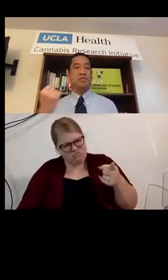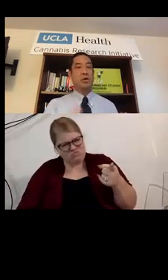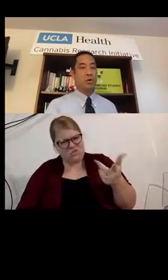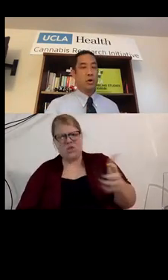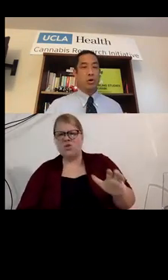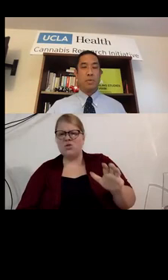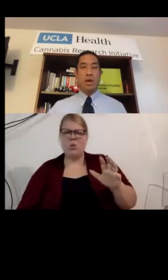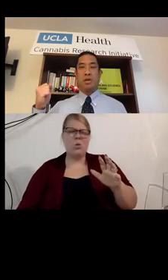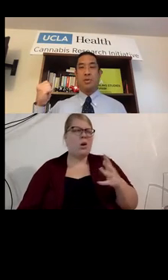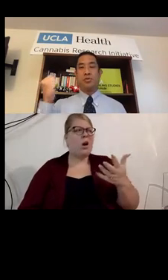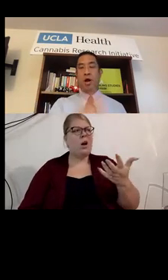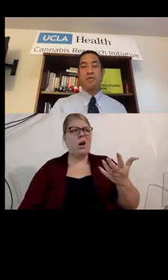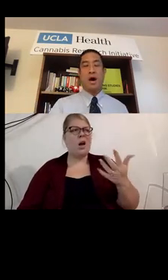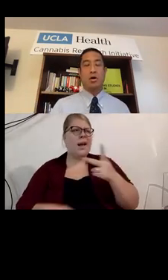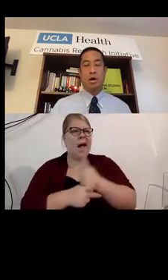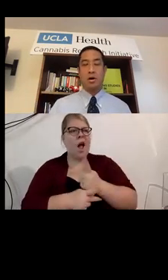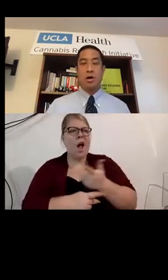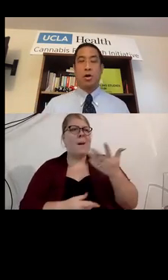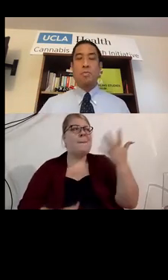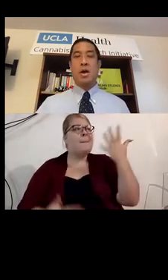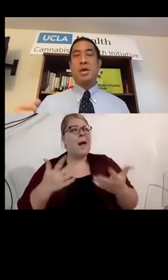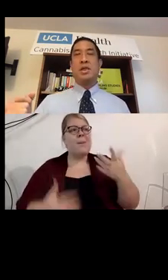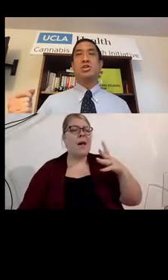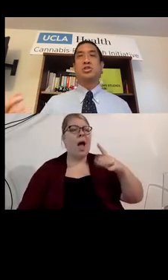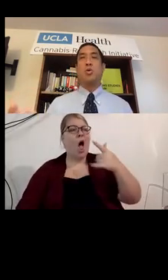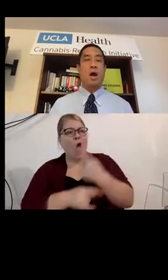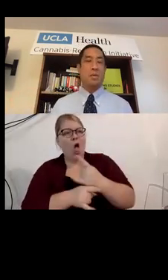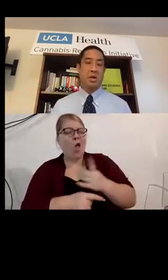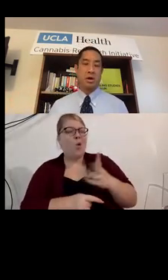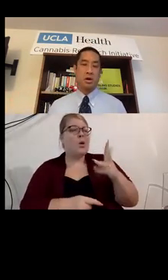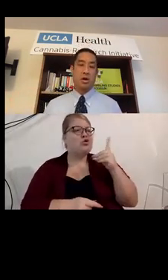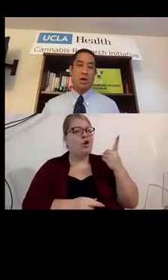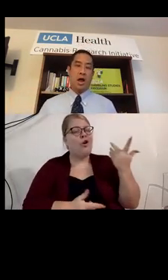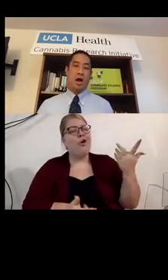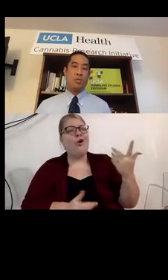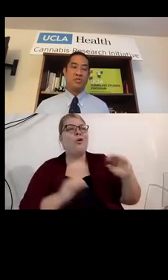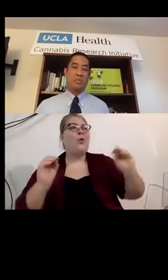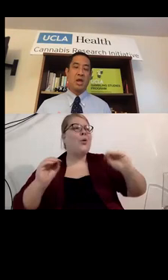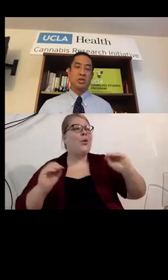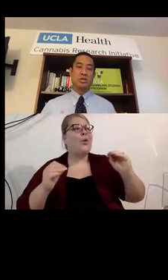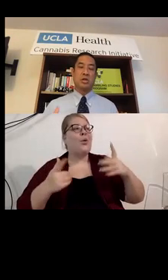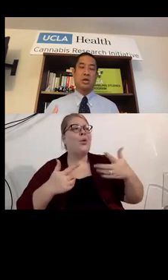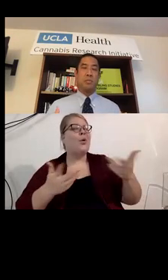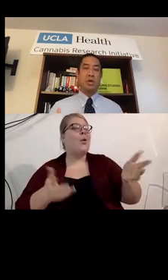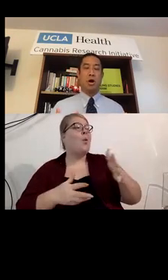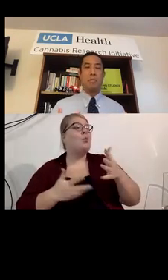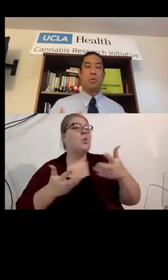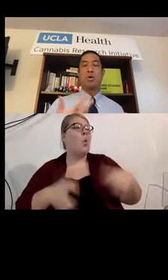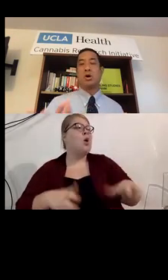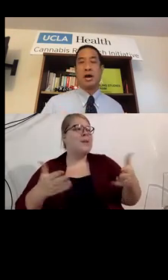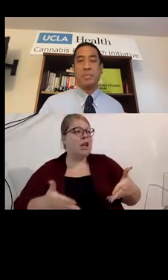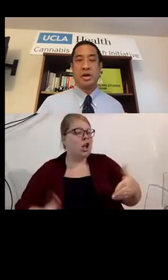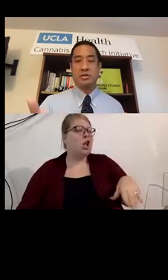they have the flu, or maybe they're withdrawing from alcohol, or maybe they just don't want to be here. We've seen patients be